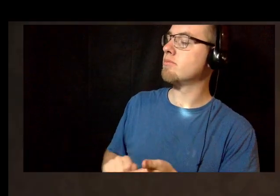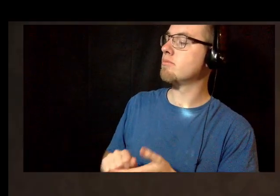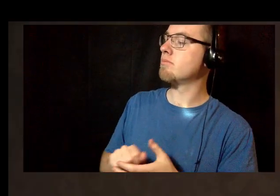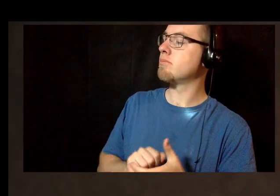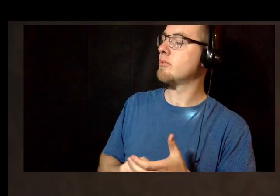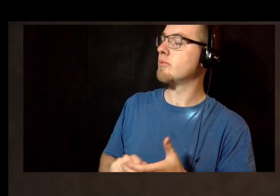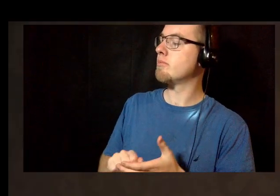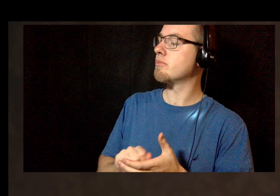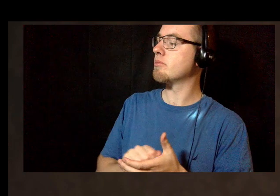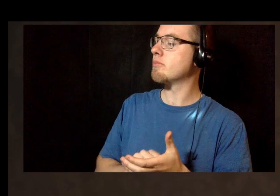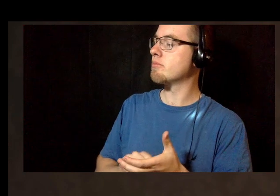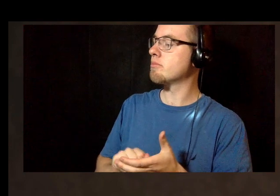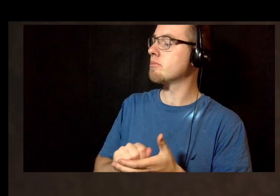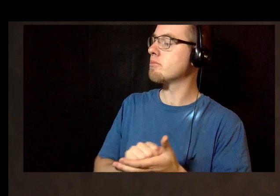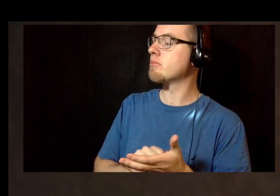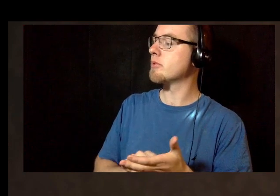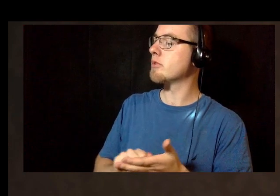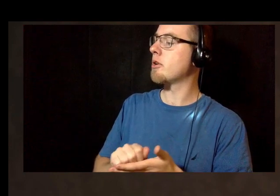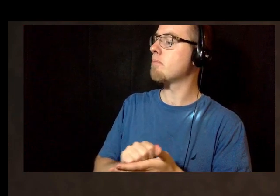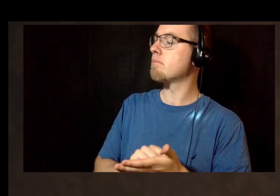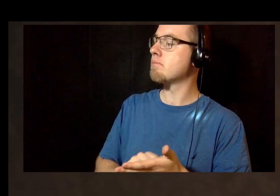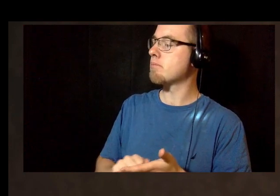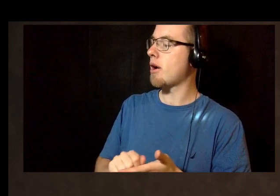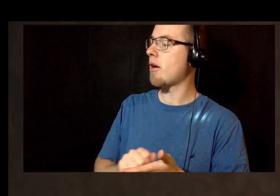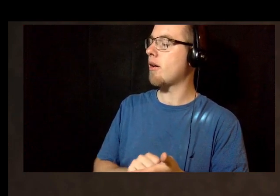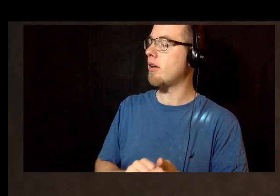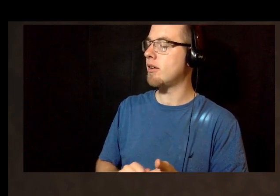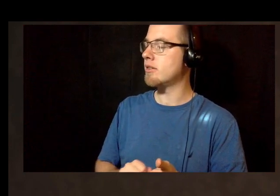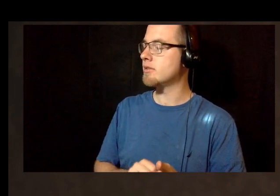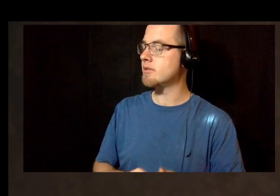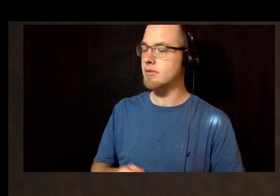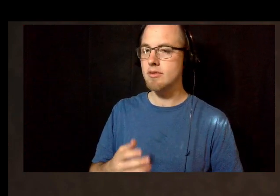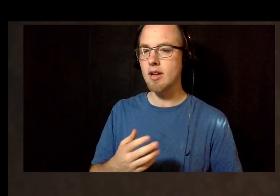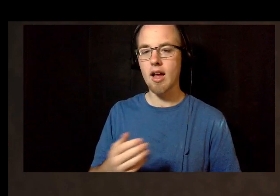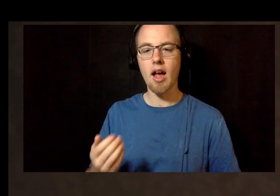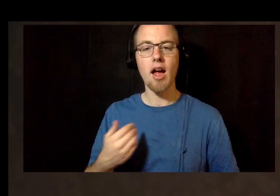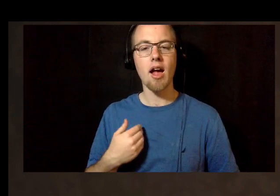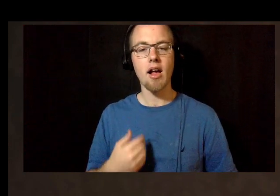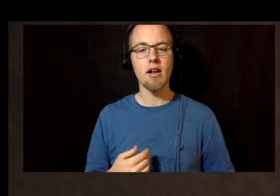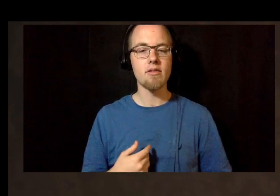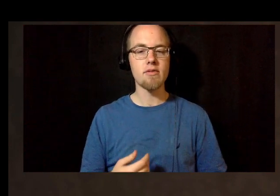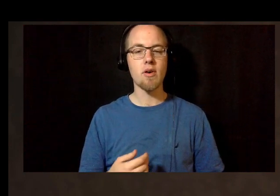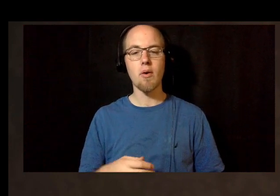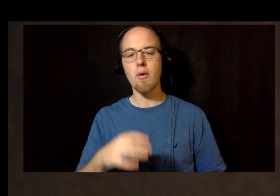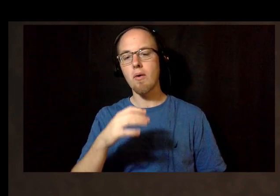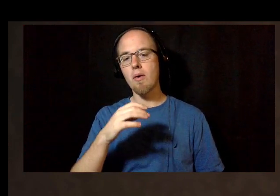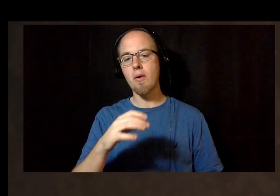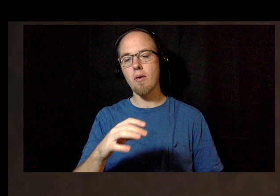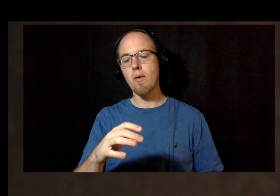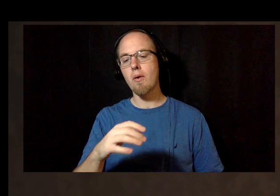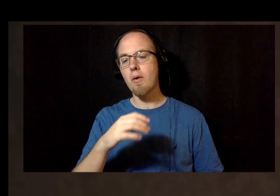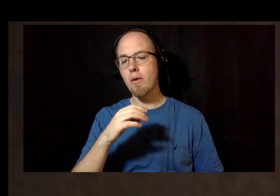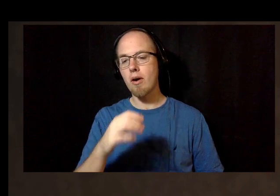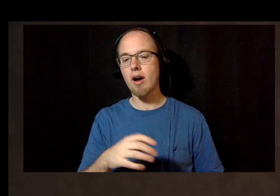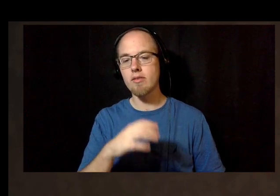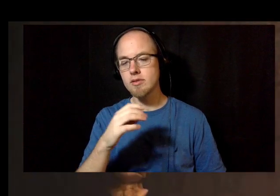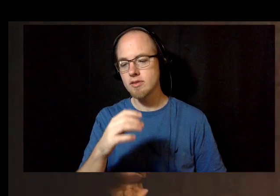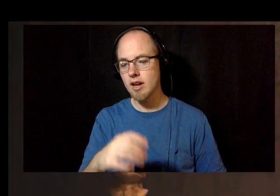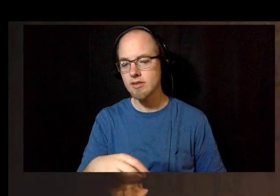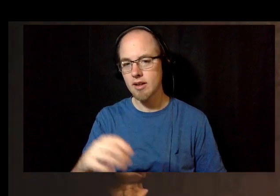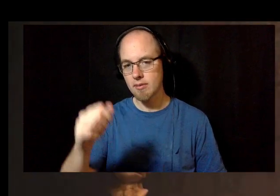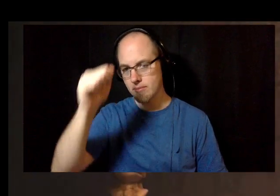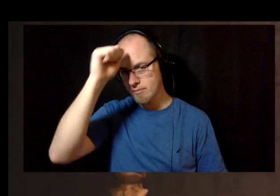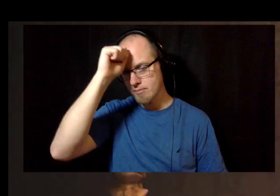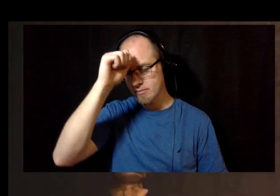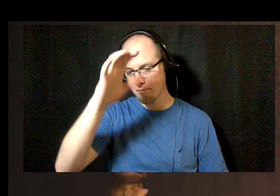in the background. And then a tiny pug dog wearing a fez hat just trots up the